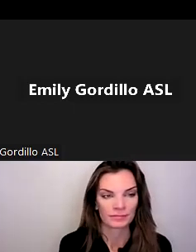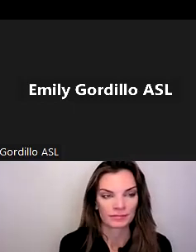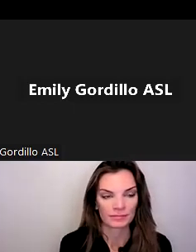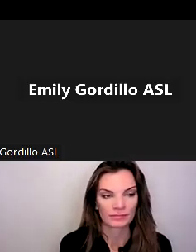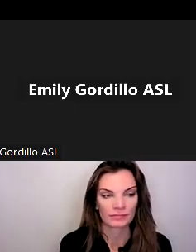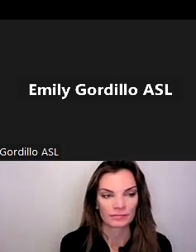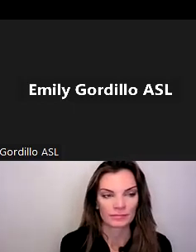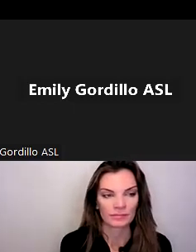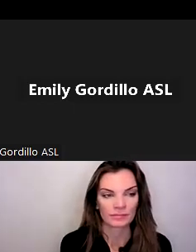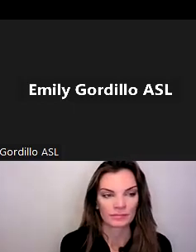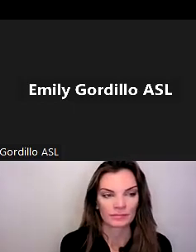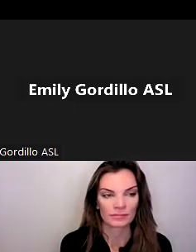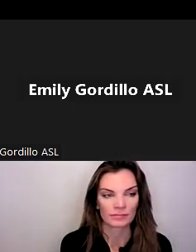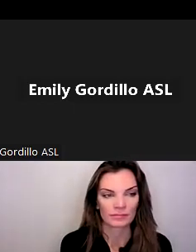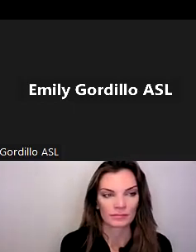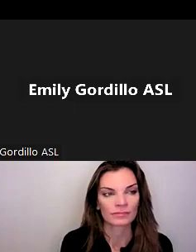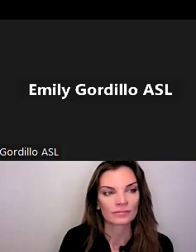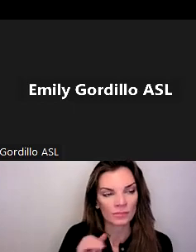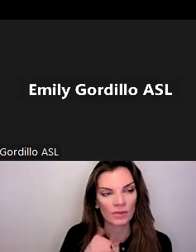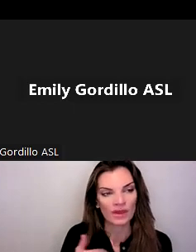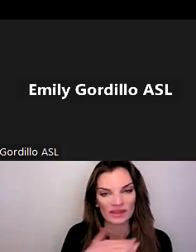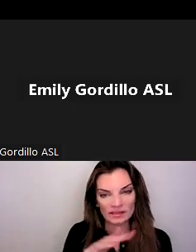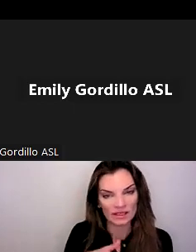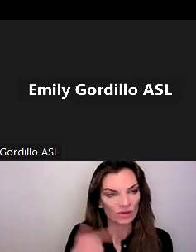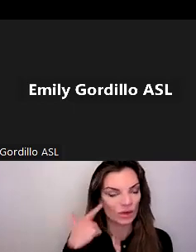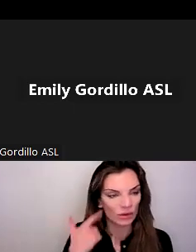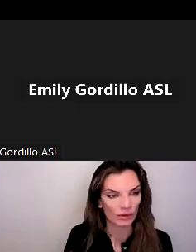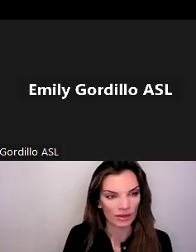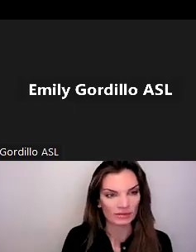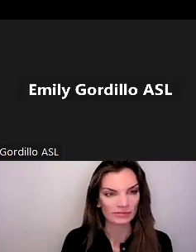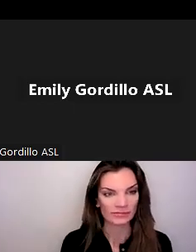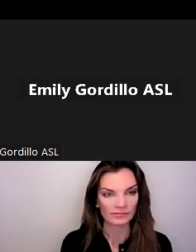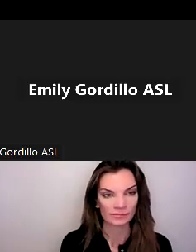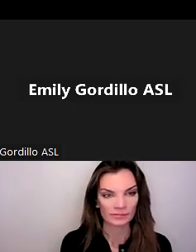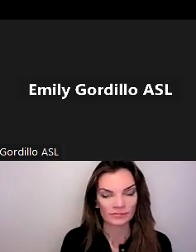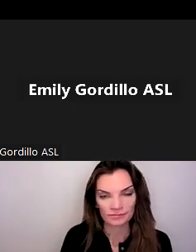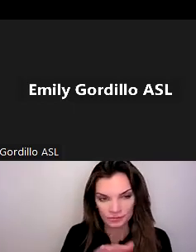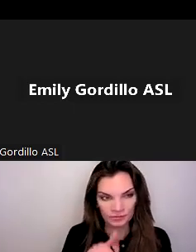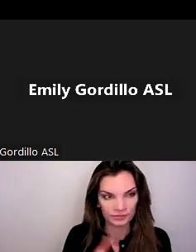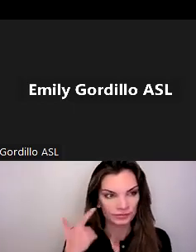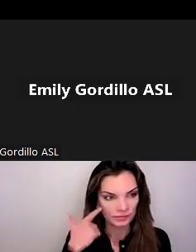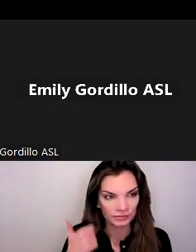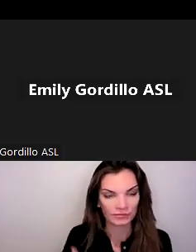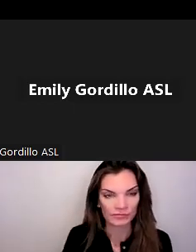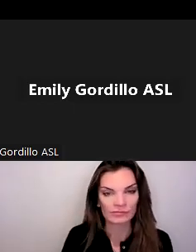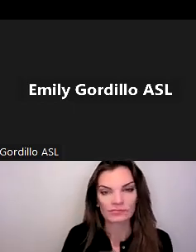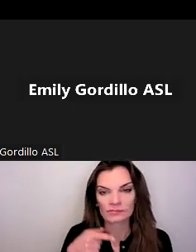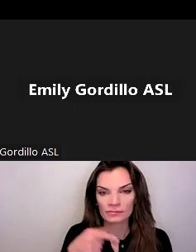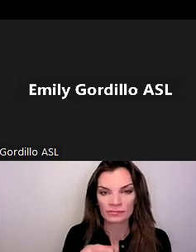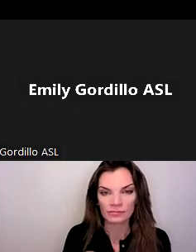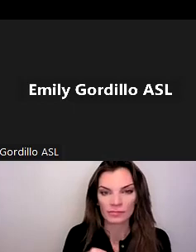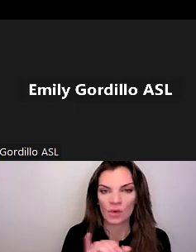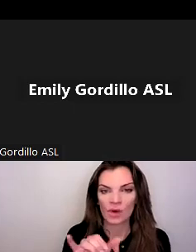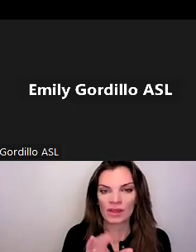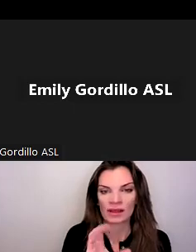We also have central hearing loss. So a central hearing loss is a little bit more of a